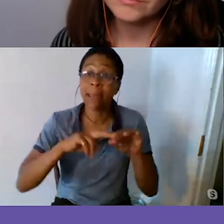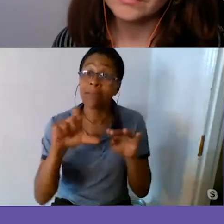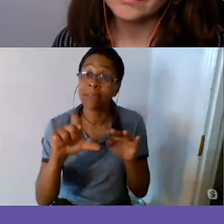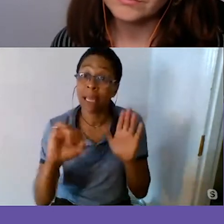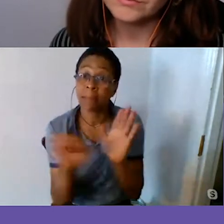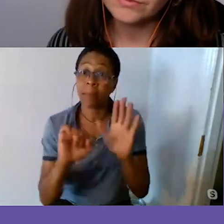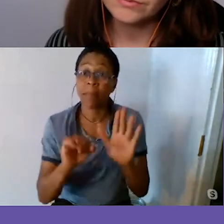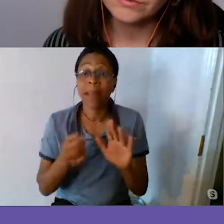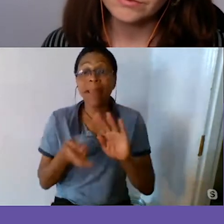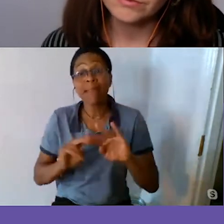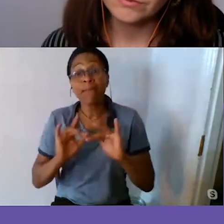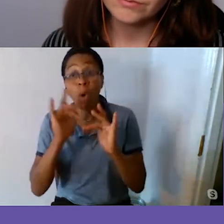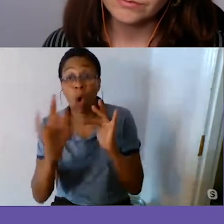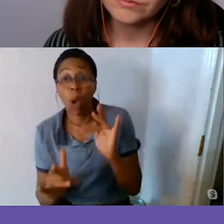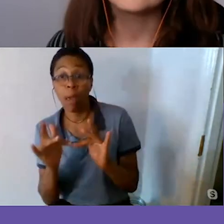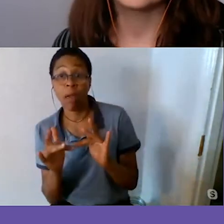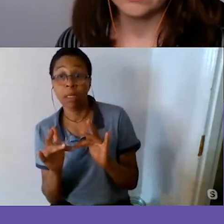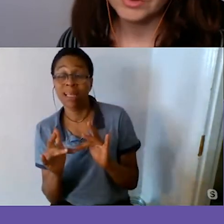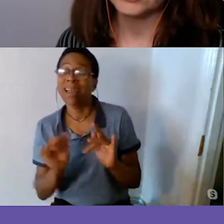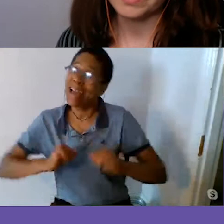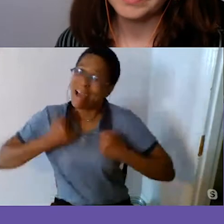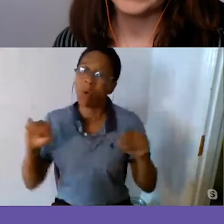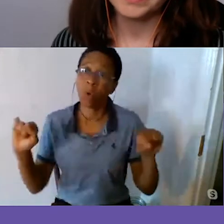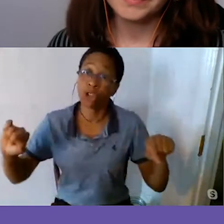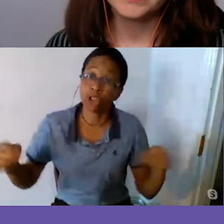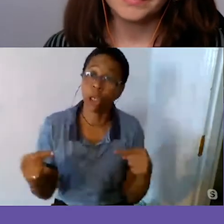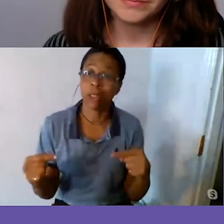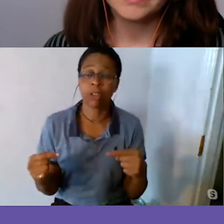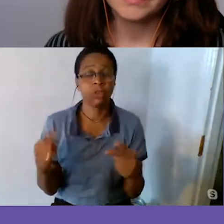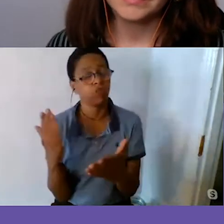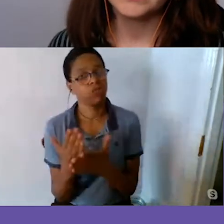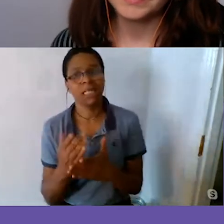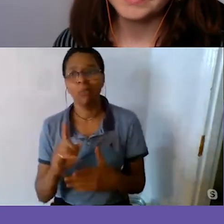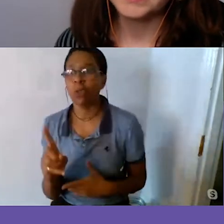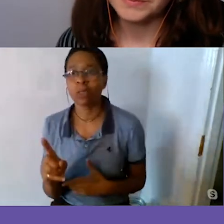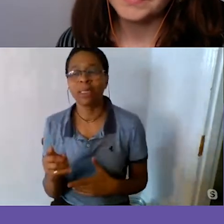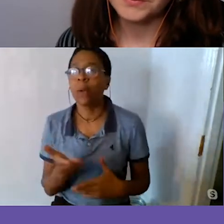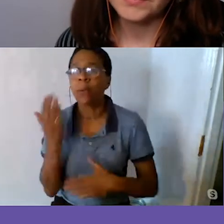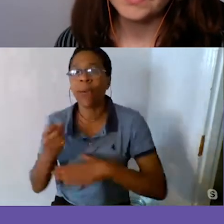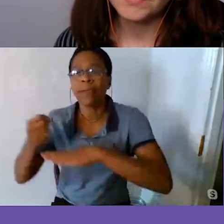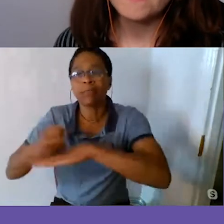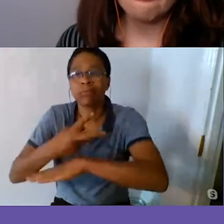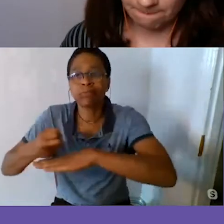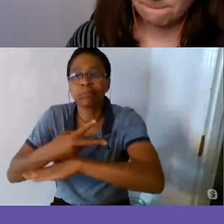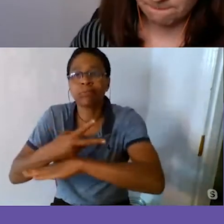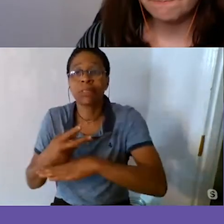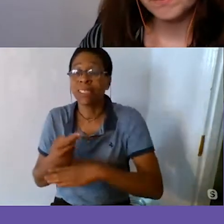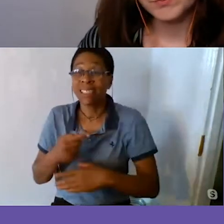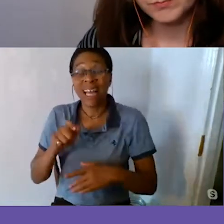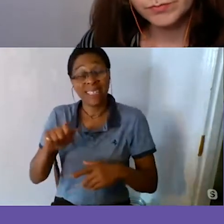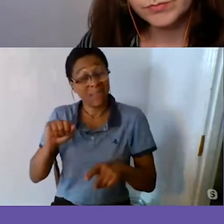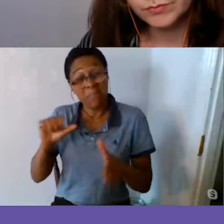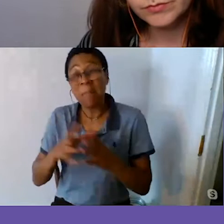actually for most independent films is they're not subtitled, and particularly Spanish markets really want subtitles, even English subtitles. So